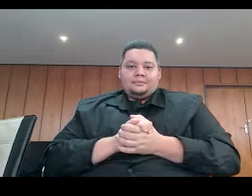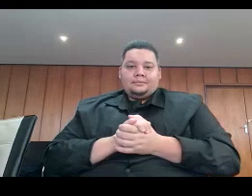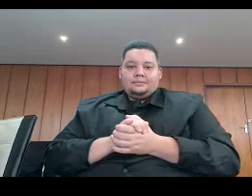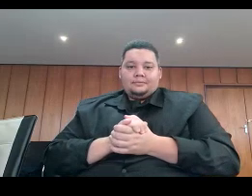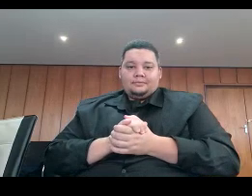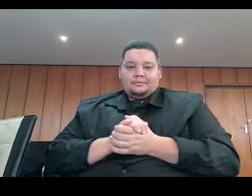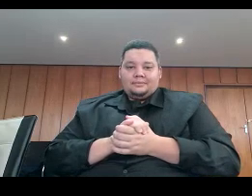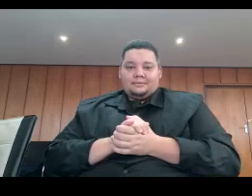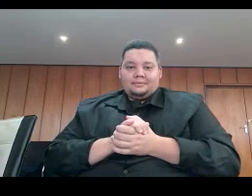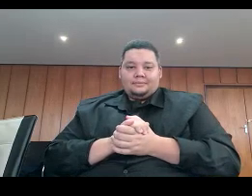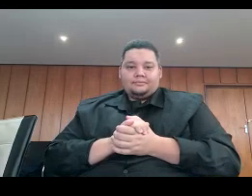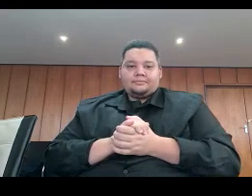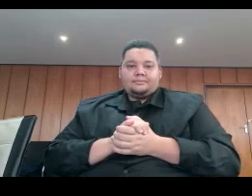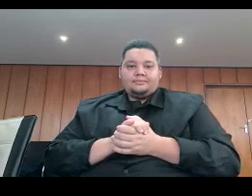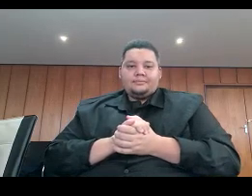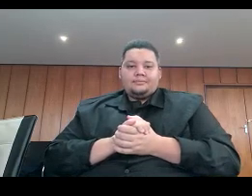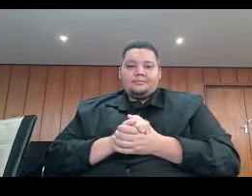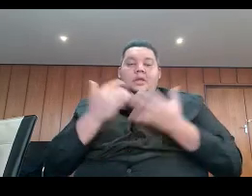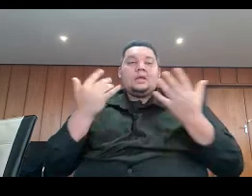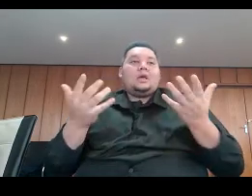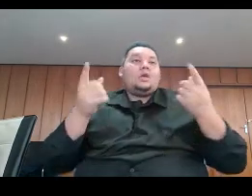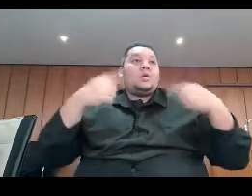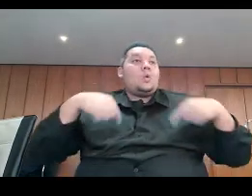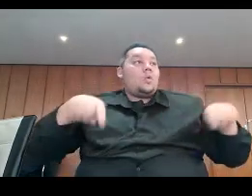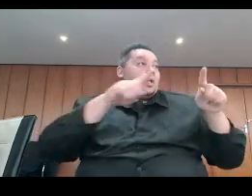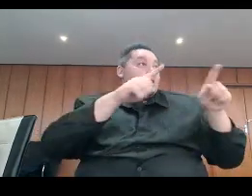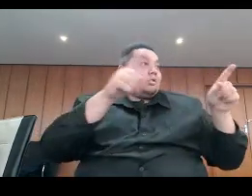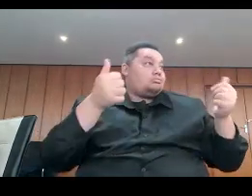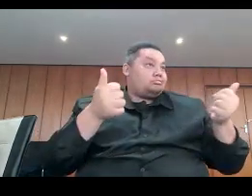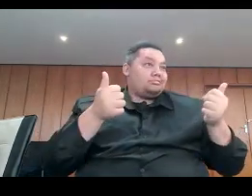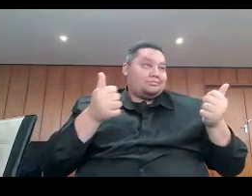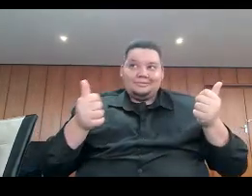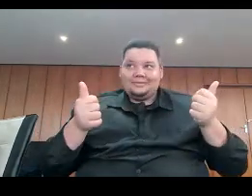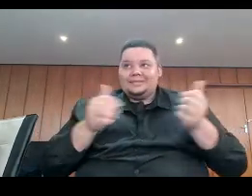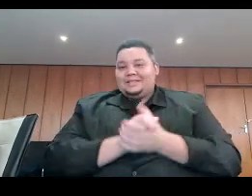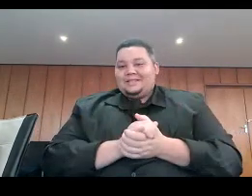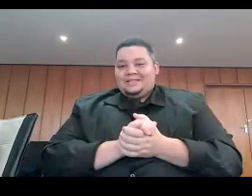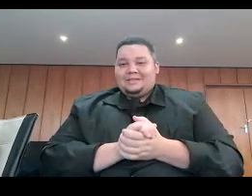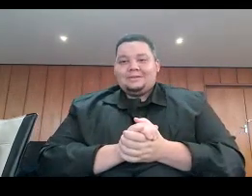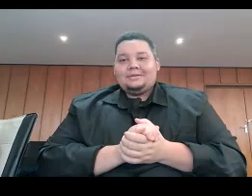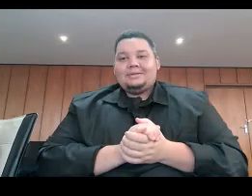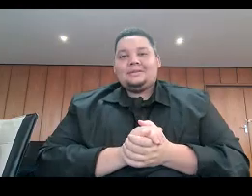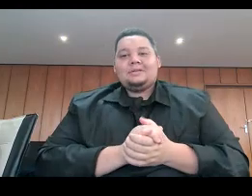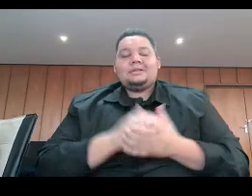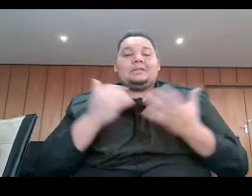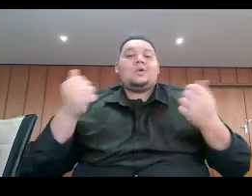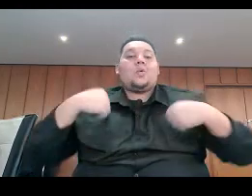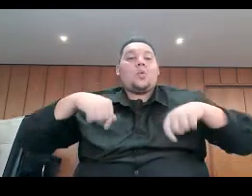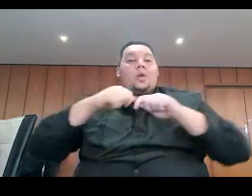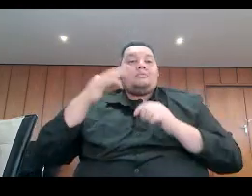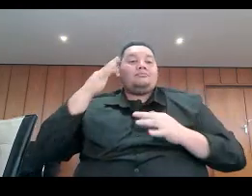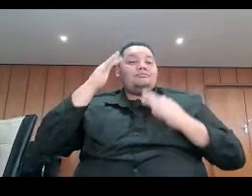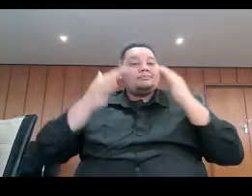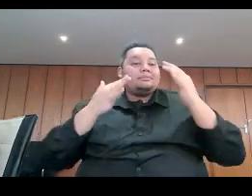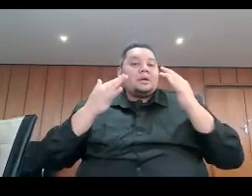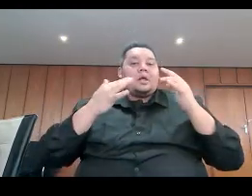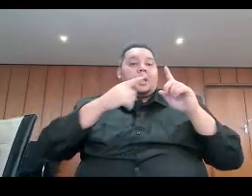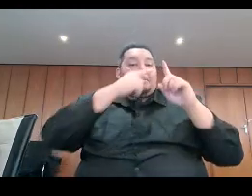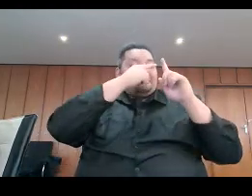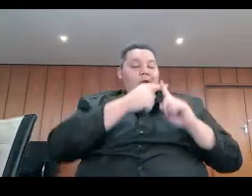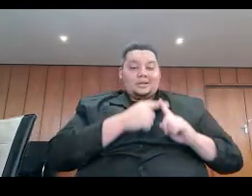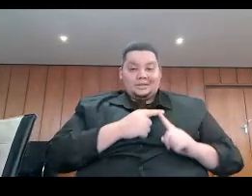Okay. So everybody in the room, okay? All right. So we think about positivist